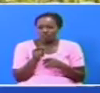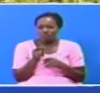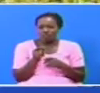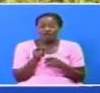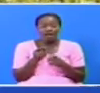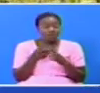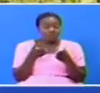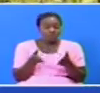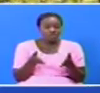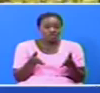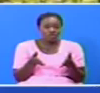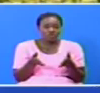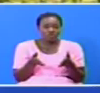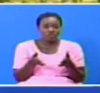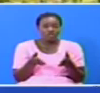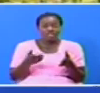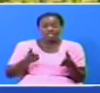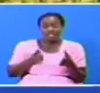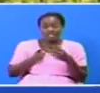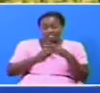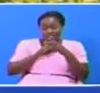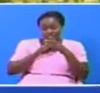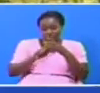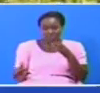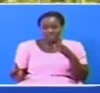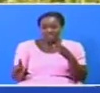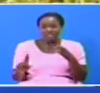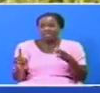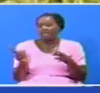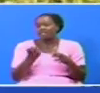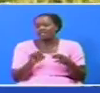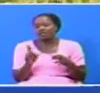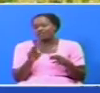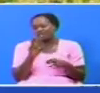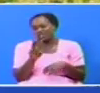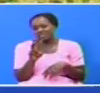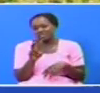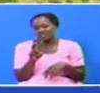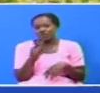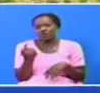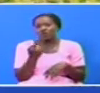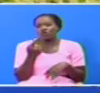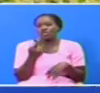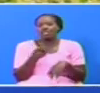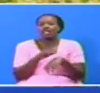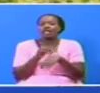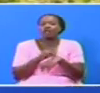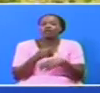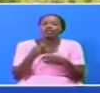effectively the land disappeared and could not be traced, only later on to come and collect the